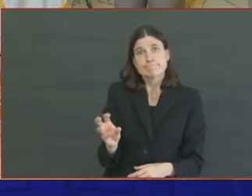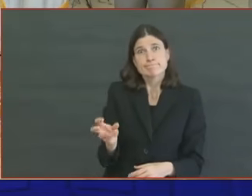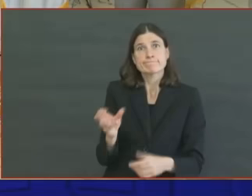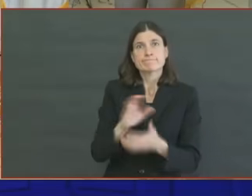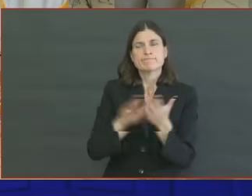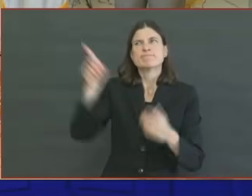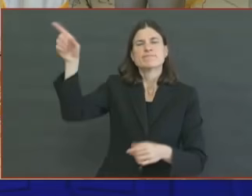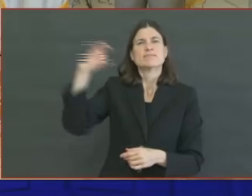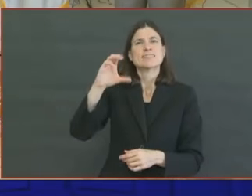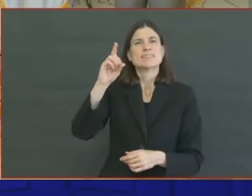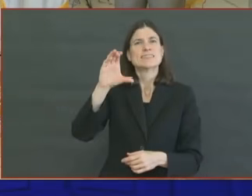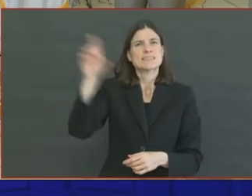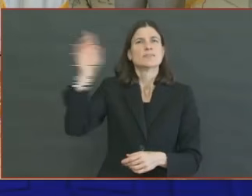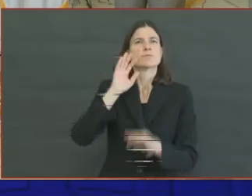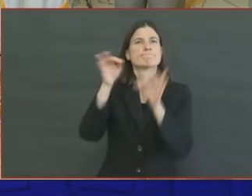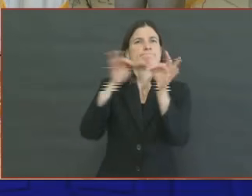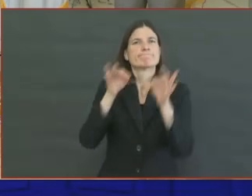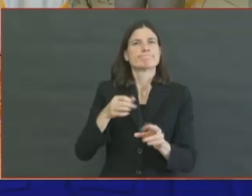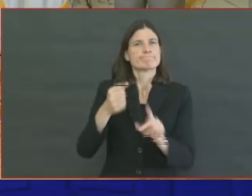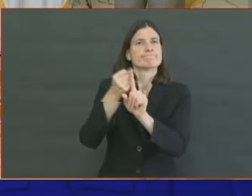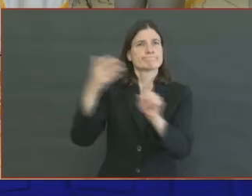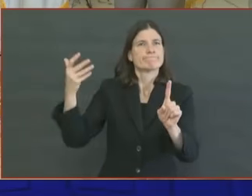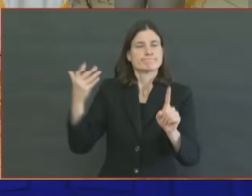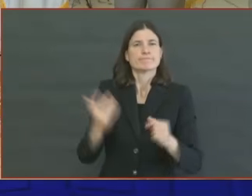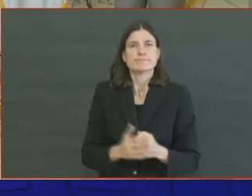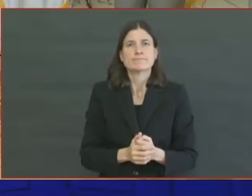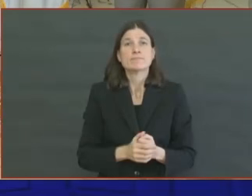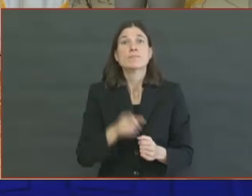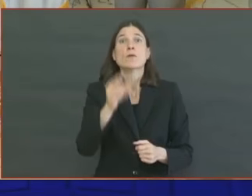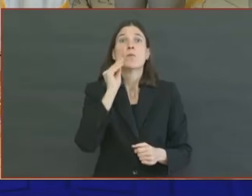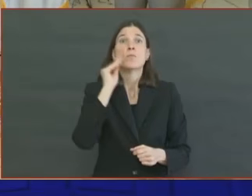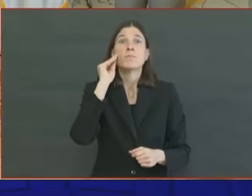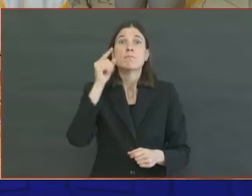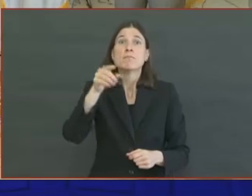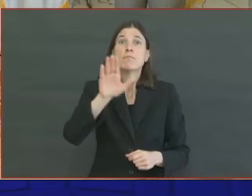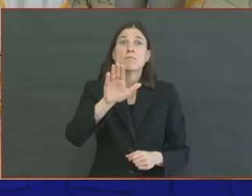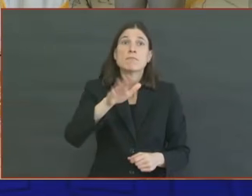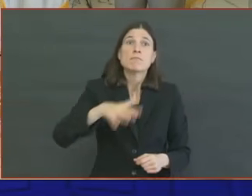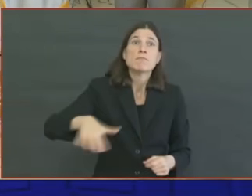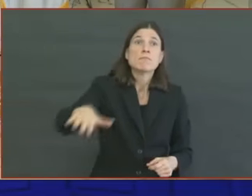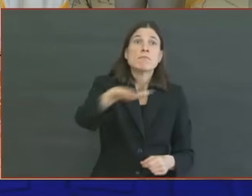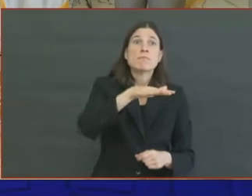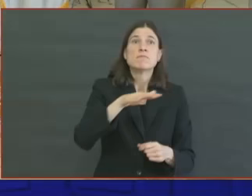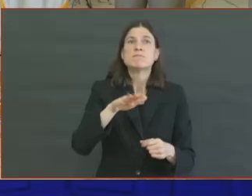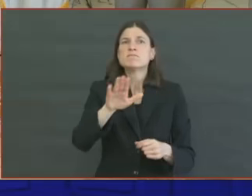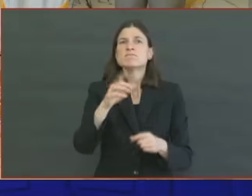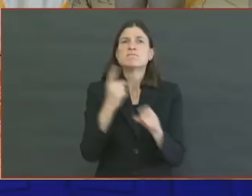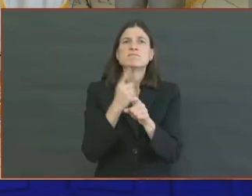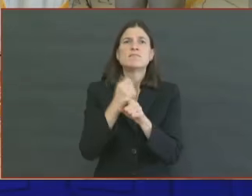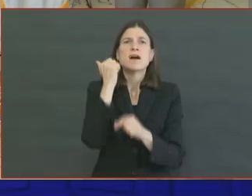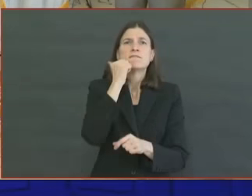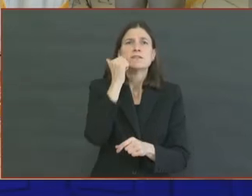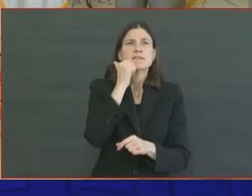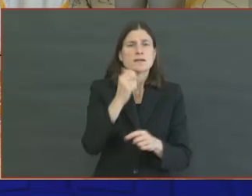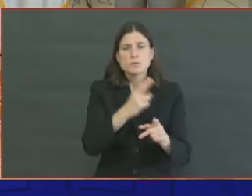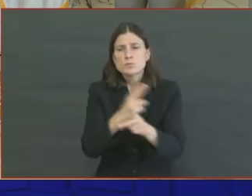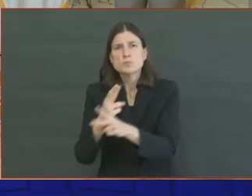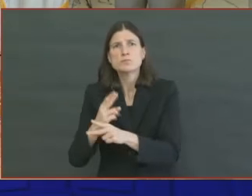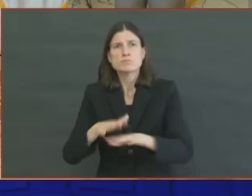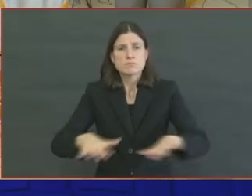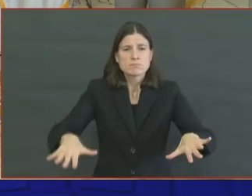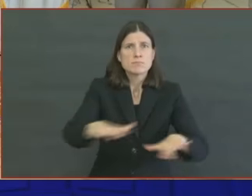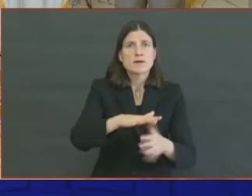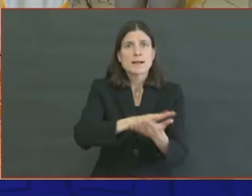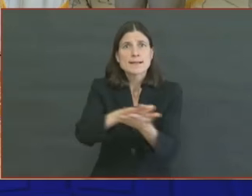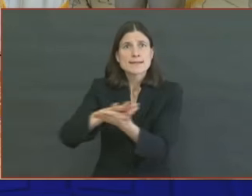whole, particularly in your home, using the normal supplies that you have to keep things clean, and really thinking